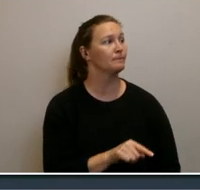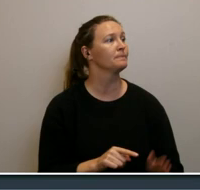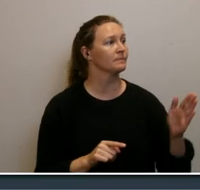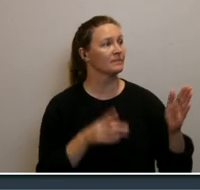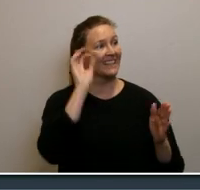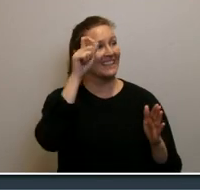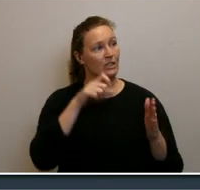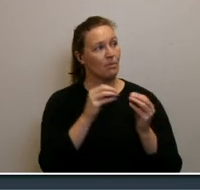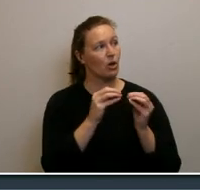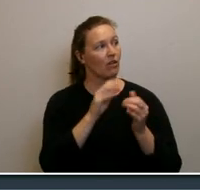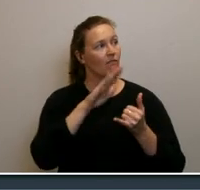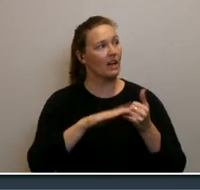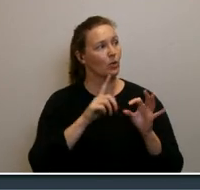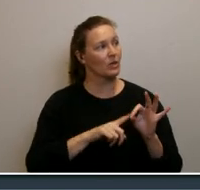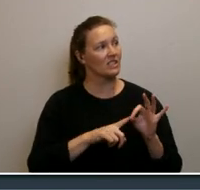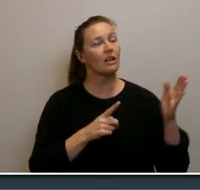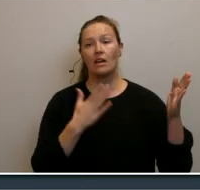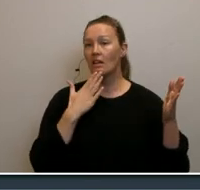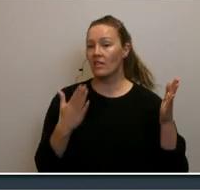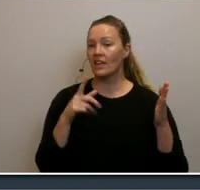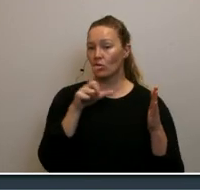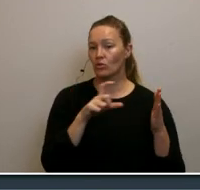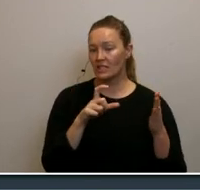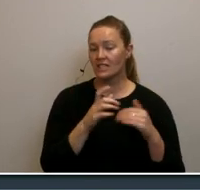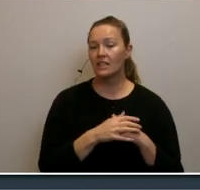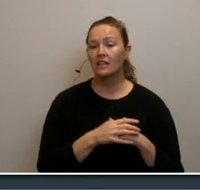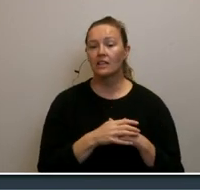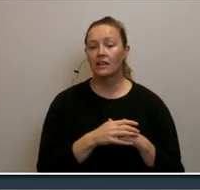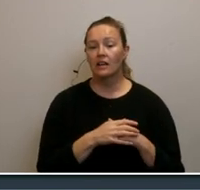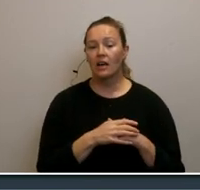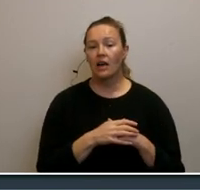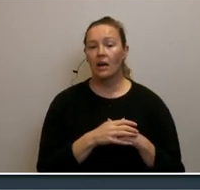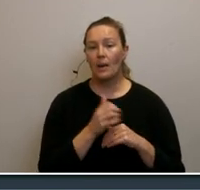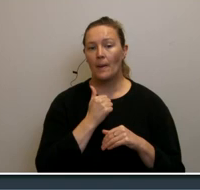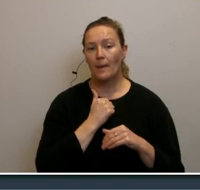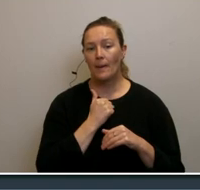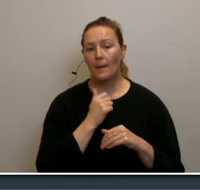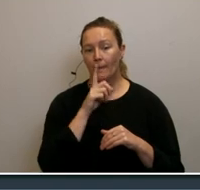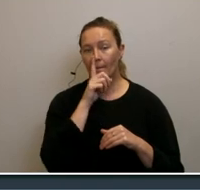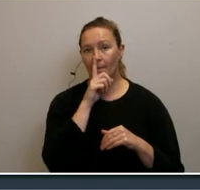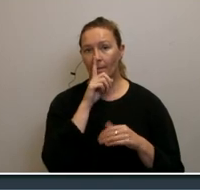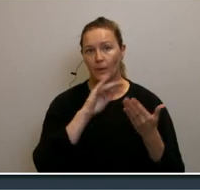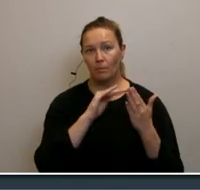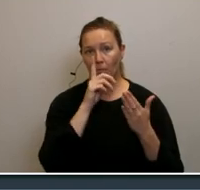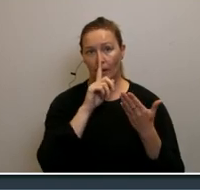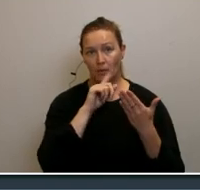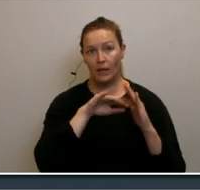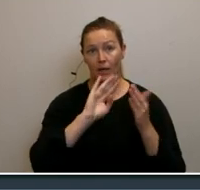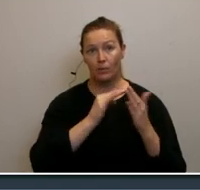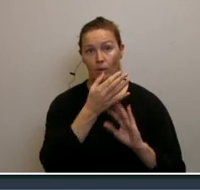Councillor Bogue, yeah, final question. Oh, thanks a lot, Chris. Yeah, really good. The question that I've had asked in the community